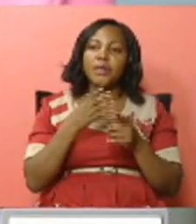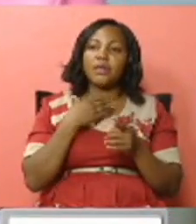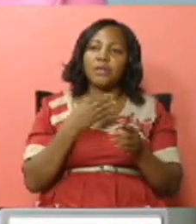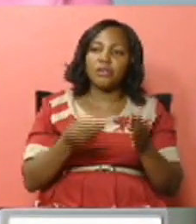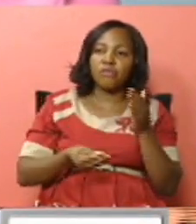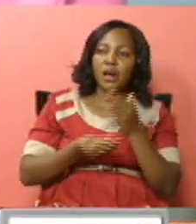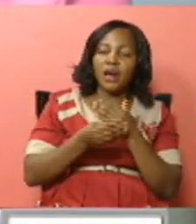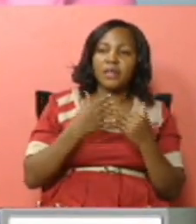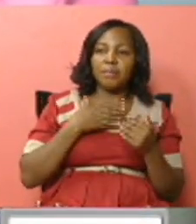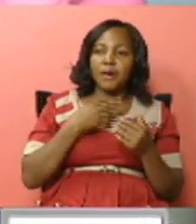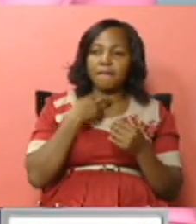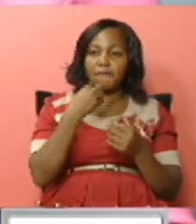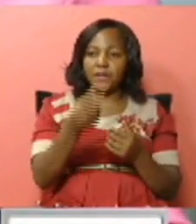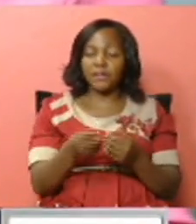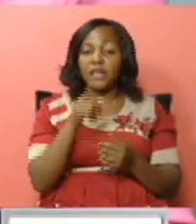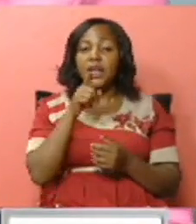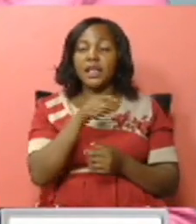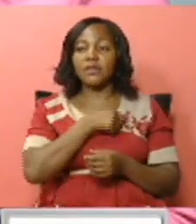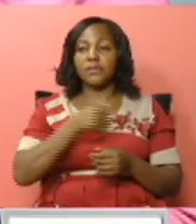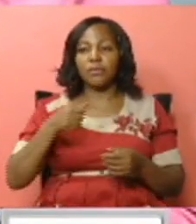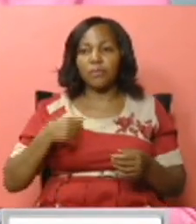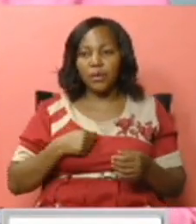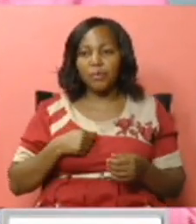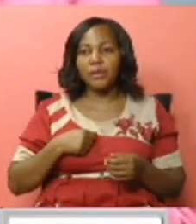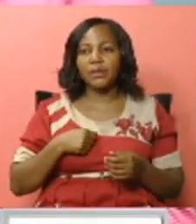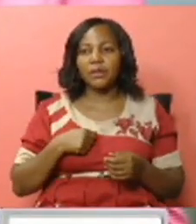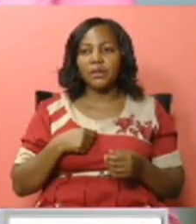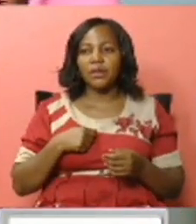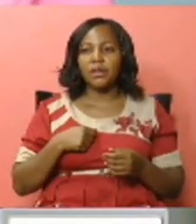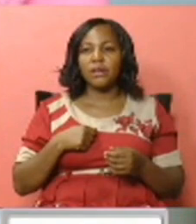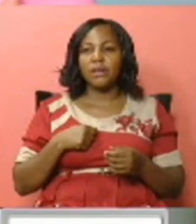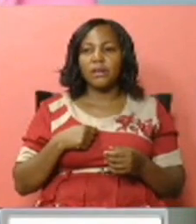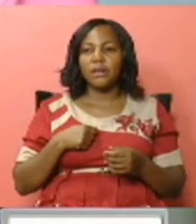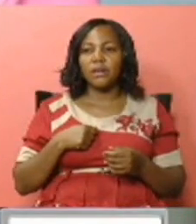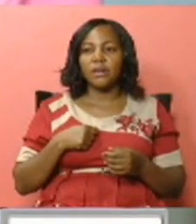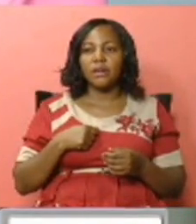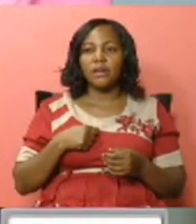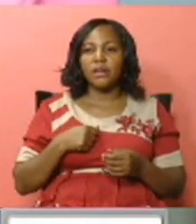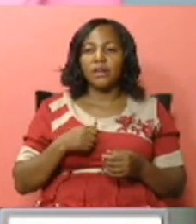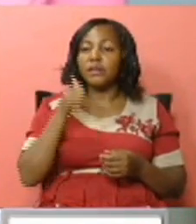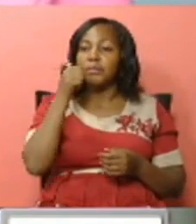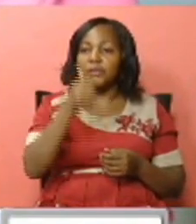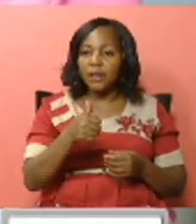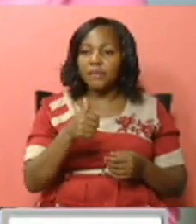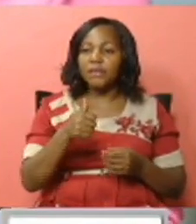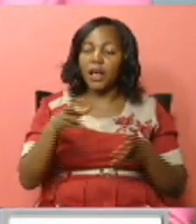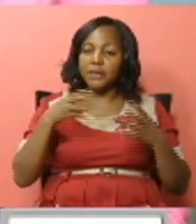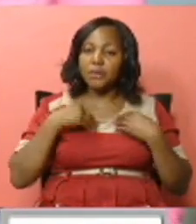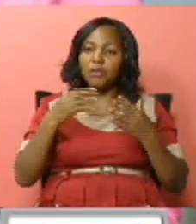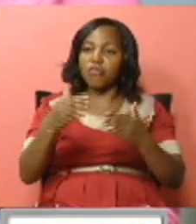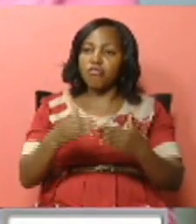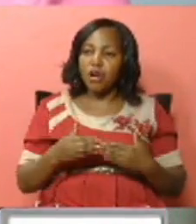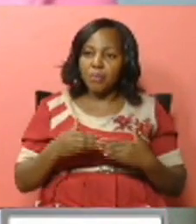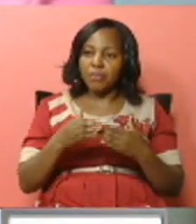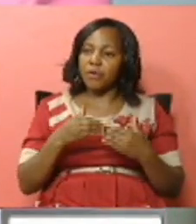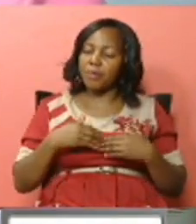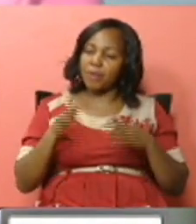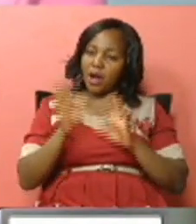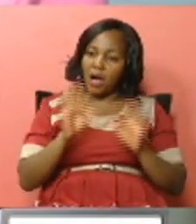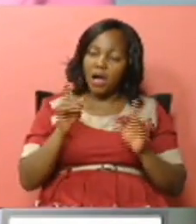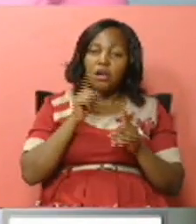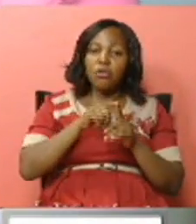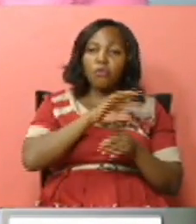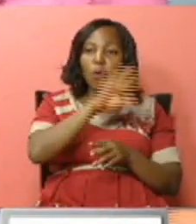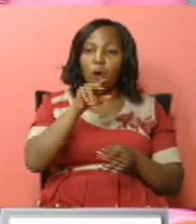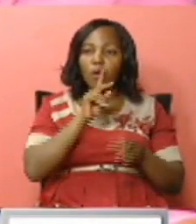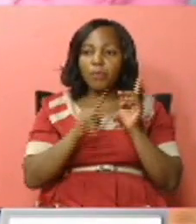my voice to what she said, that these women probably were not in the right state of mind to do what they did. And to everyone that